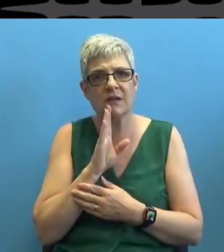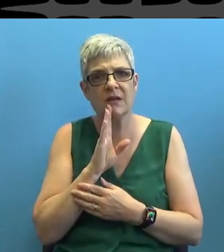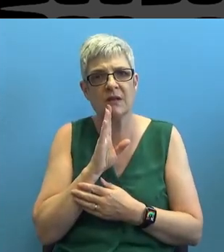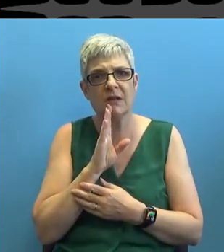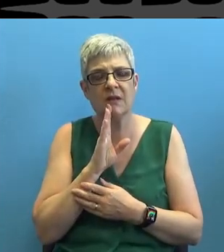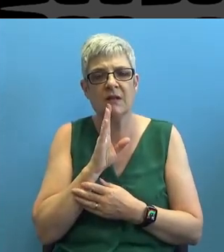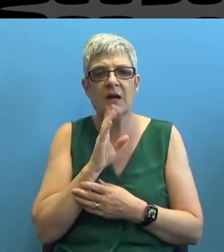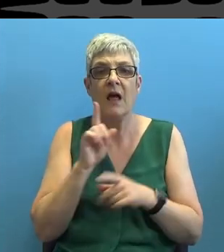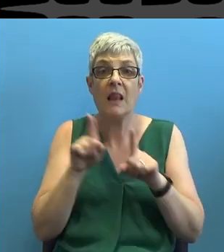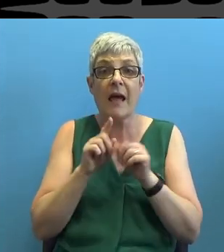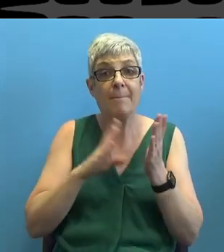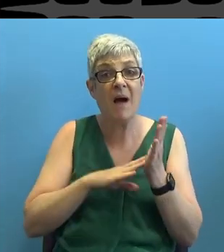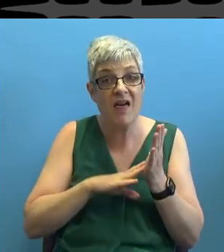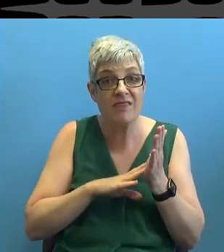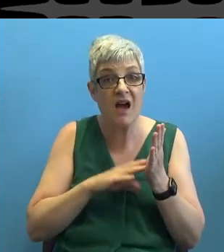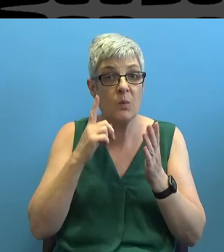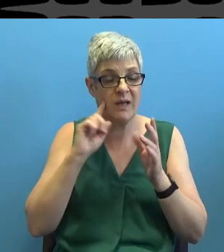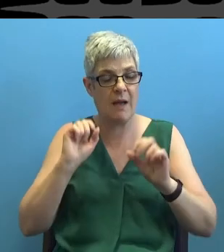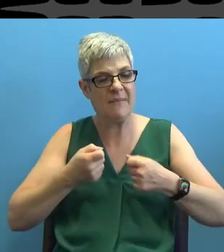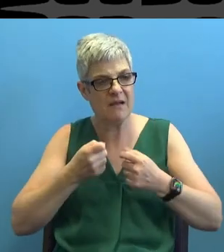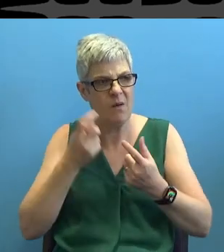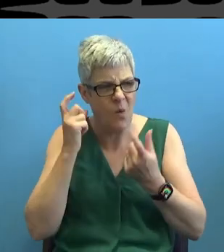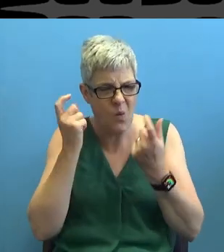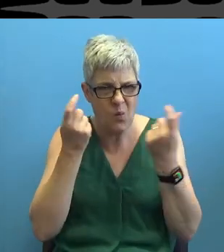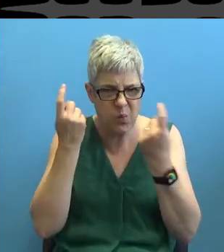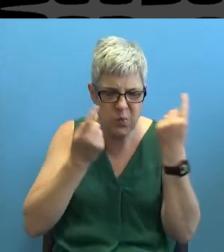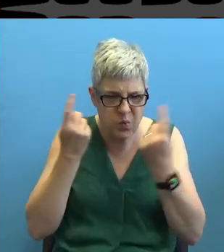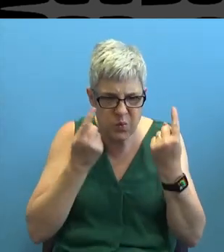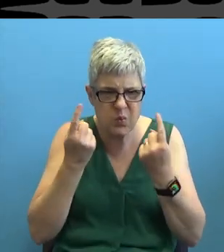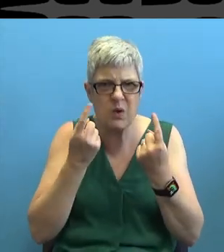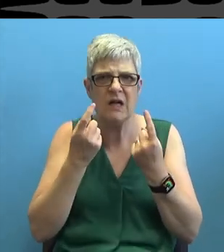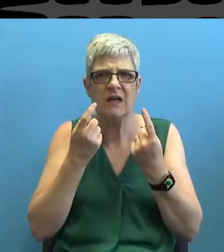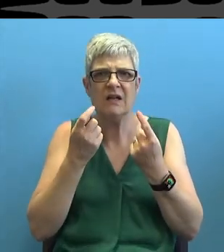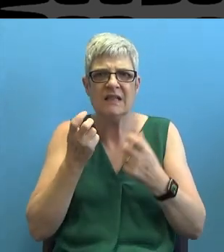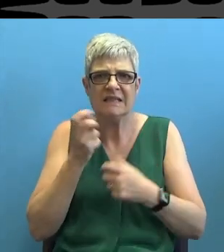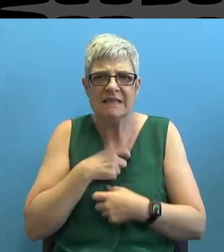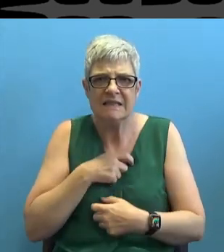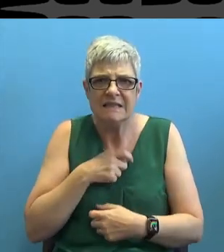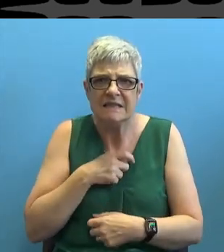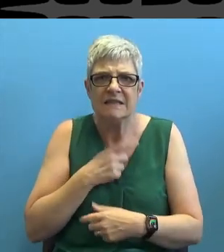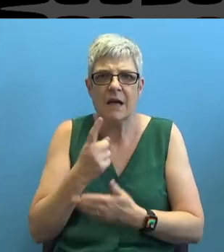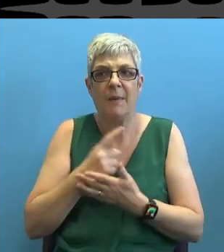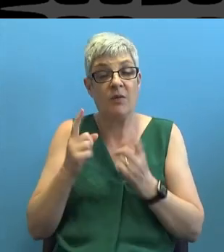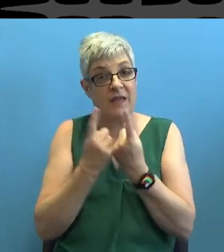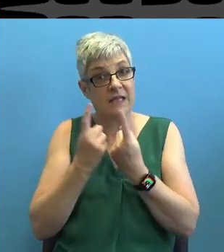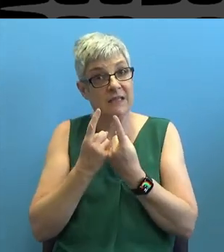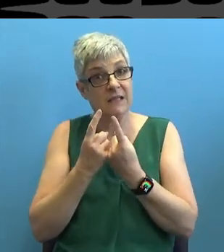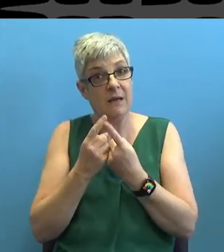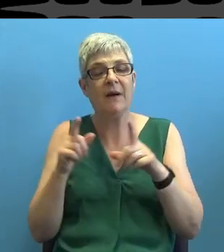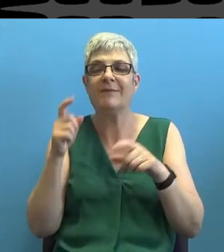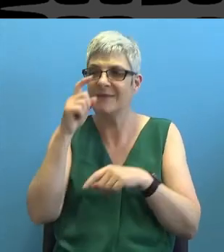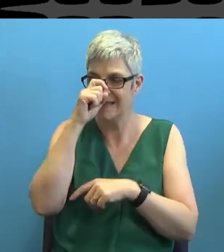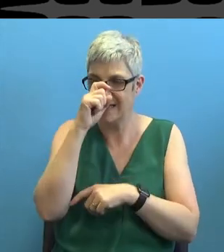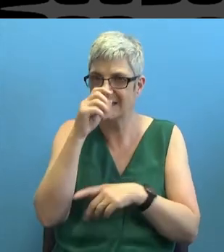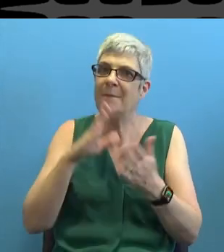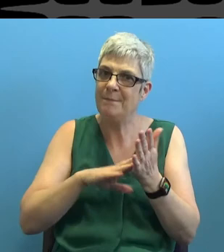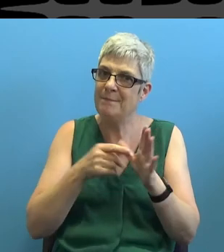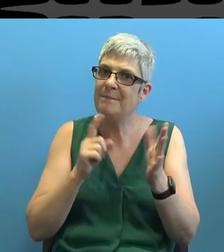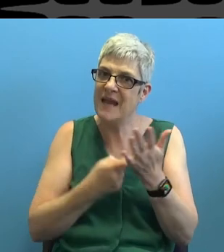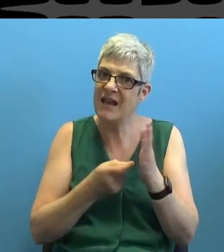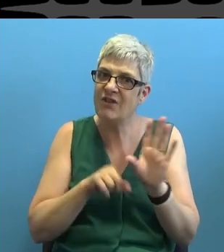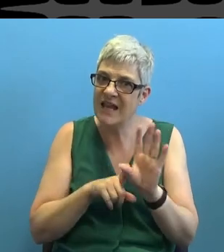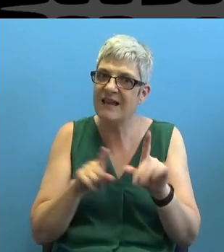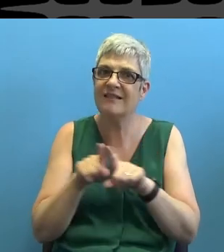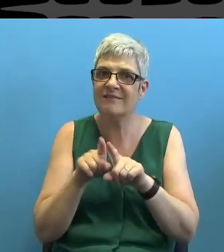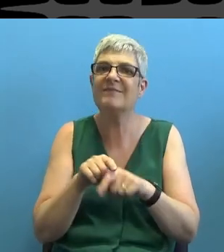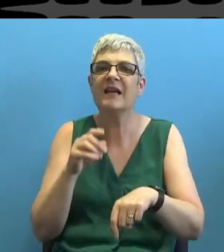Like Martha, we can be anxious and worried over many things. But like our sister Mary, may we